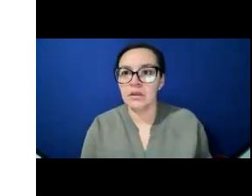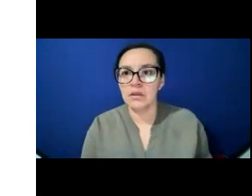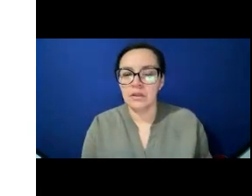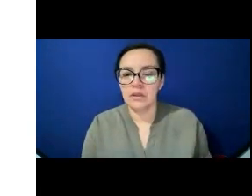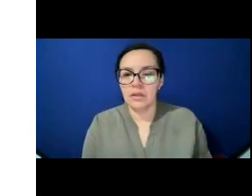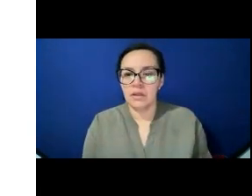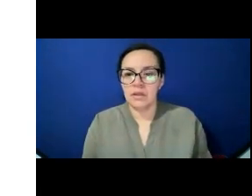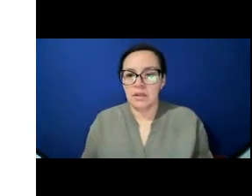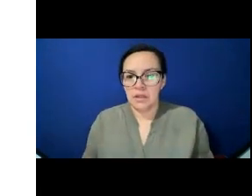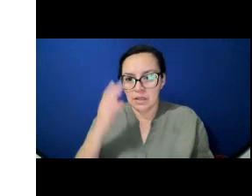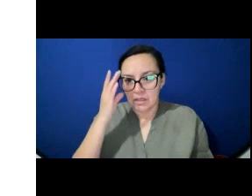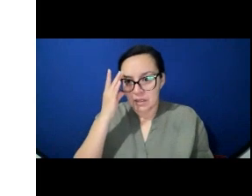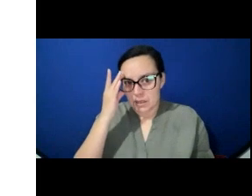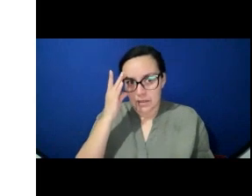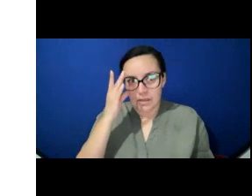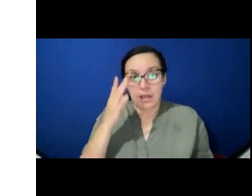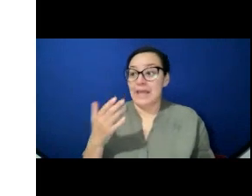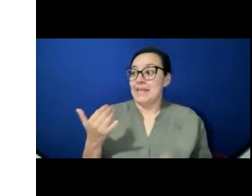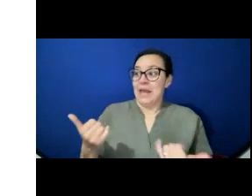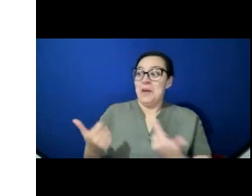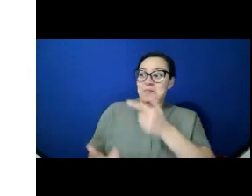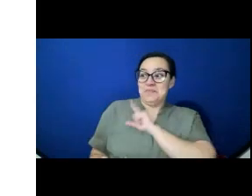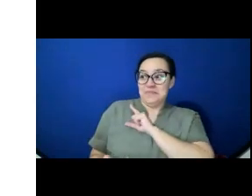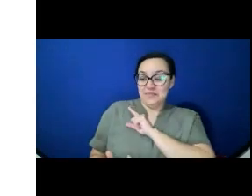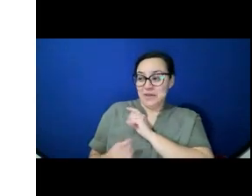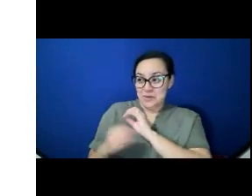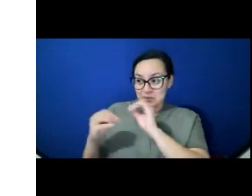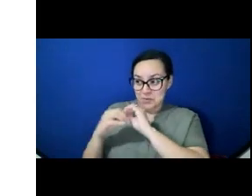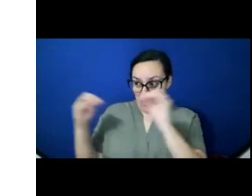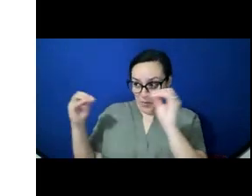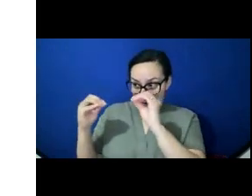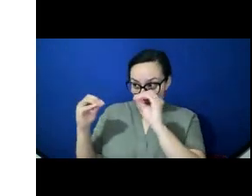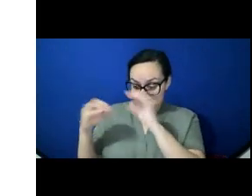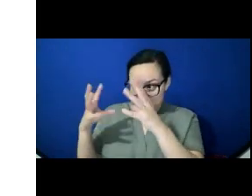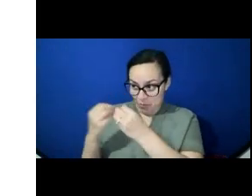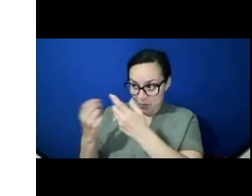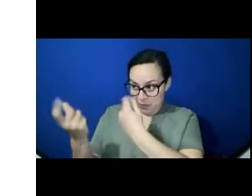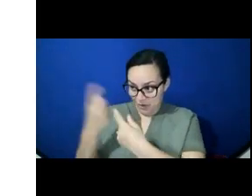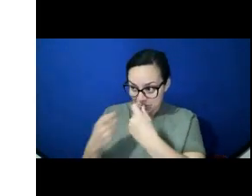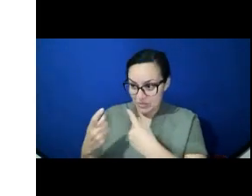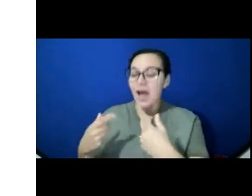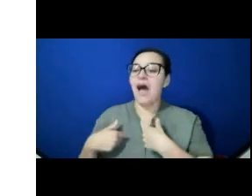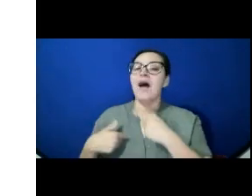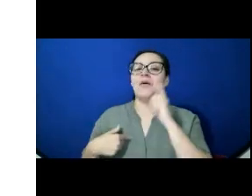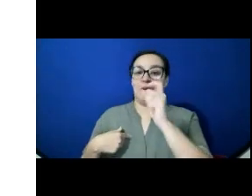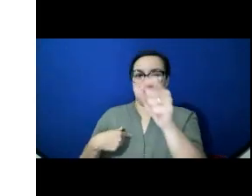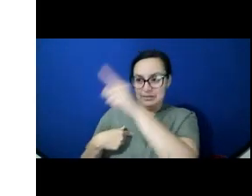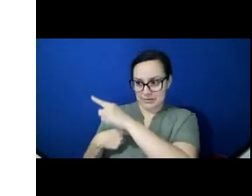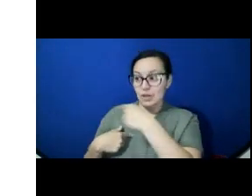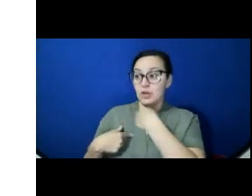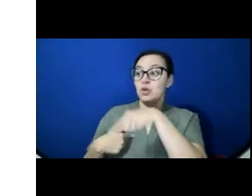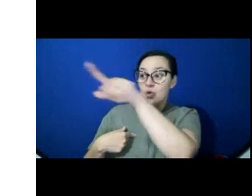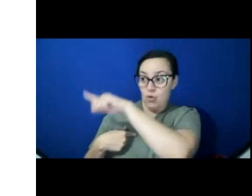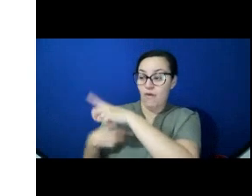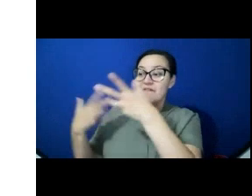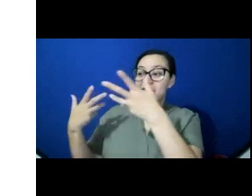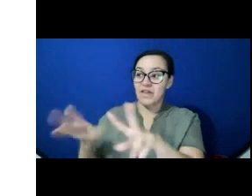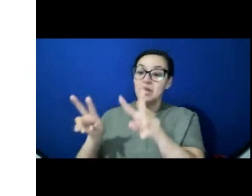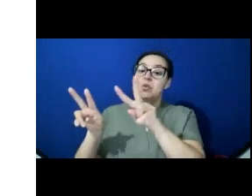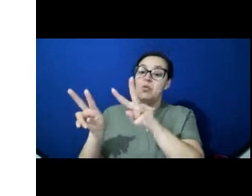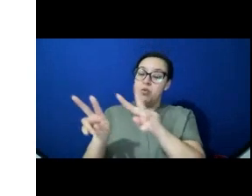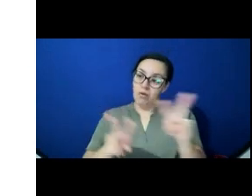A mi pregunta para el público, entonces, si no hay And preguntas por in terms of ahora, my question to the public, if we ya don't que have ustedes vieron any este módulo, questions right now, since you've